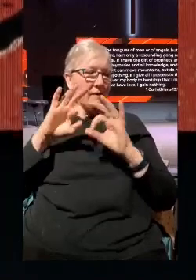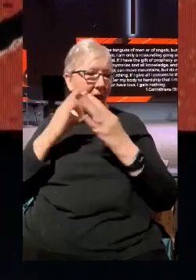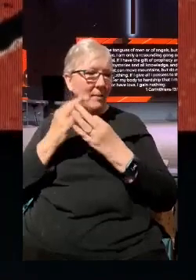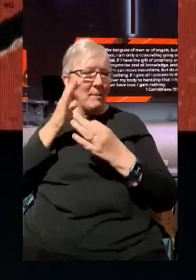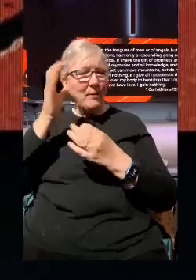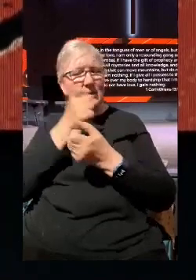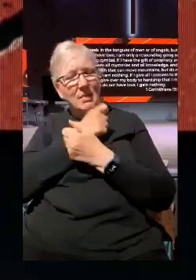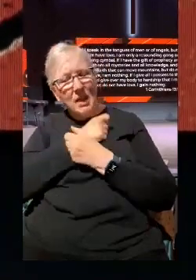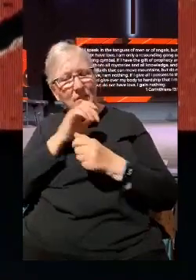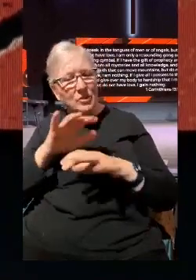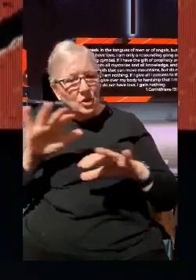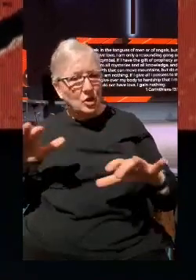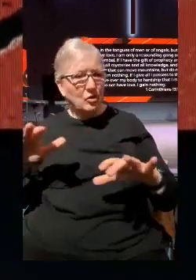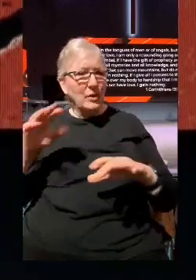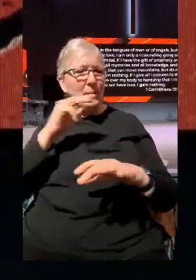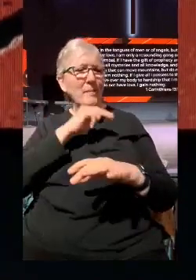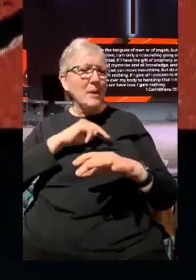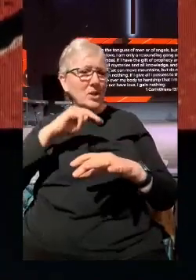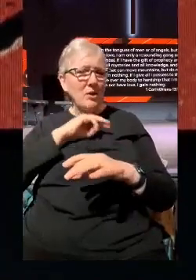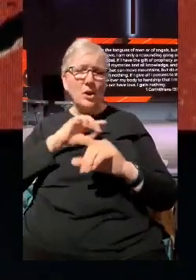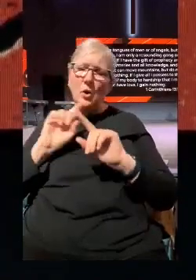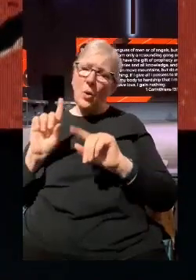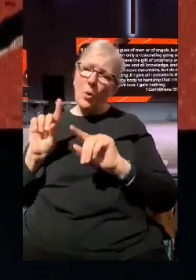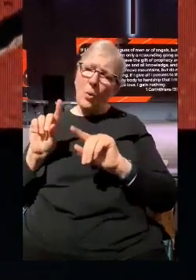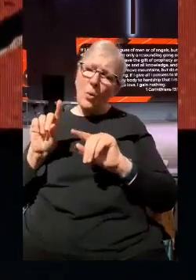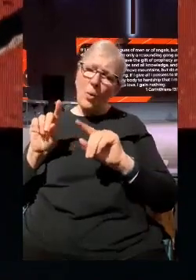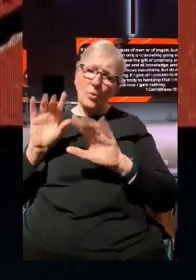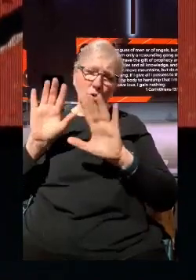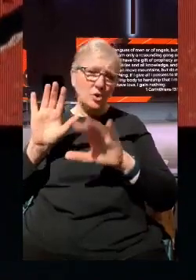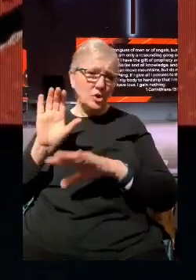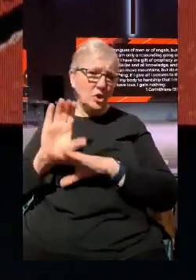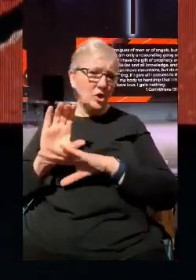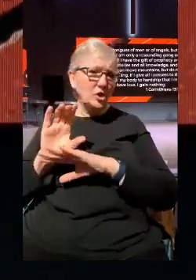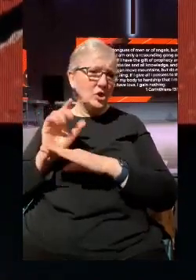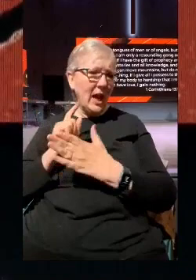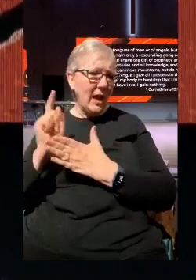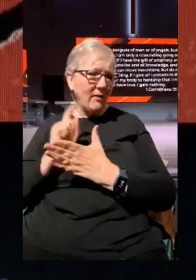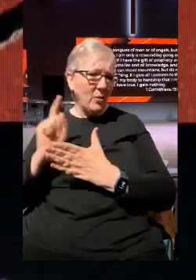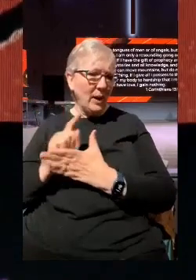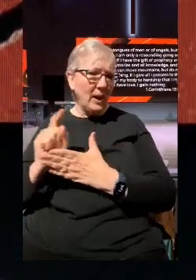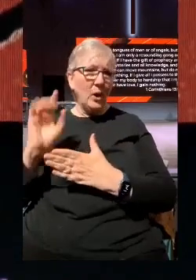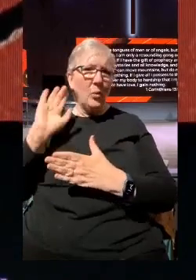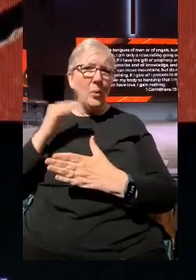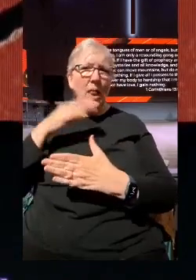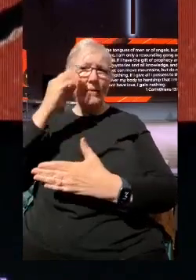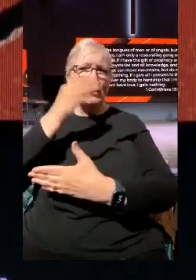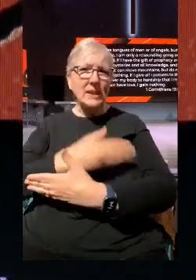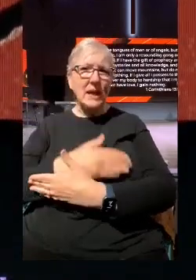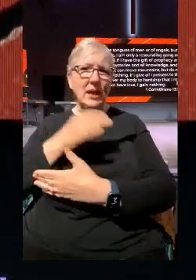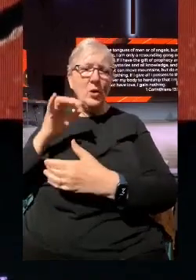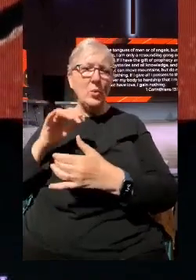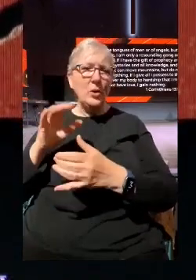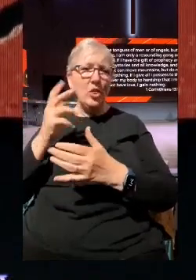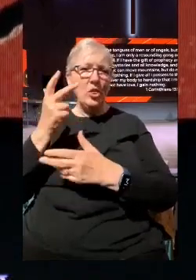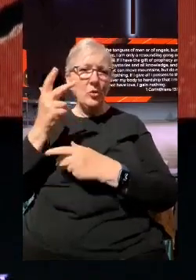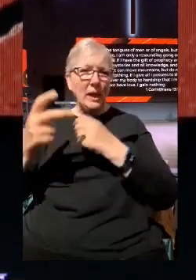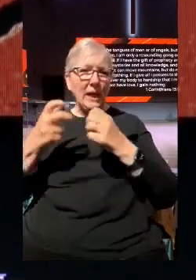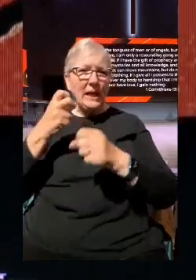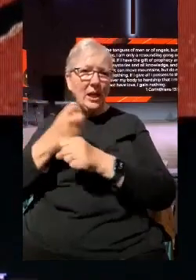were missionaries, who went to church every Sunday, would have a son who would spend the next 3 years in prison.